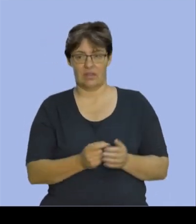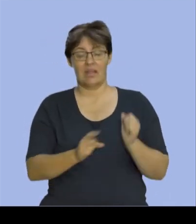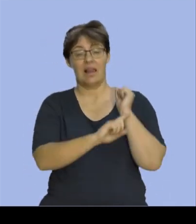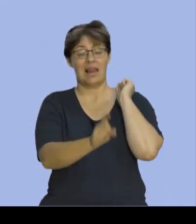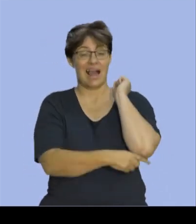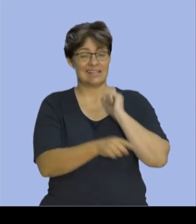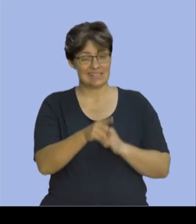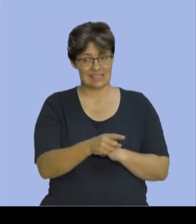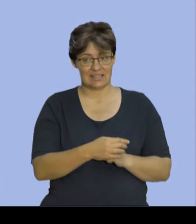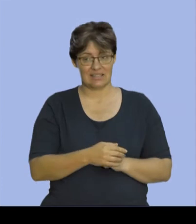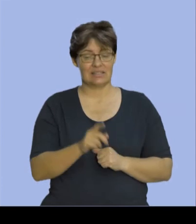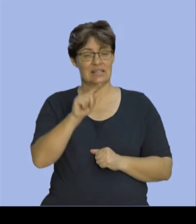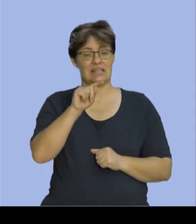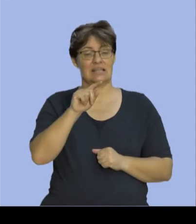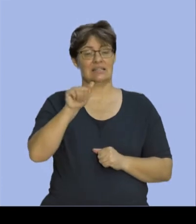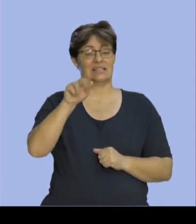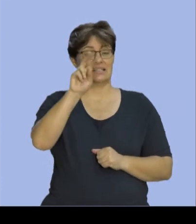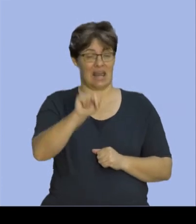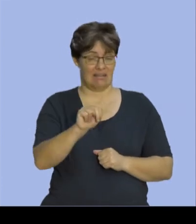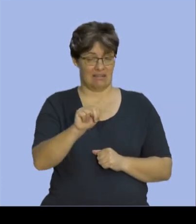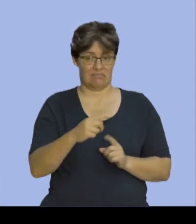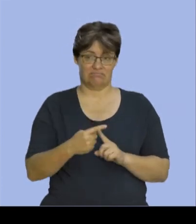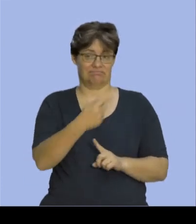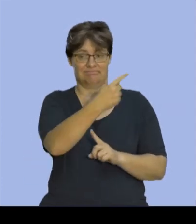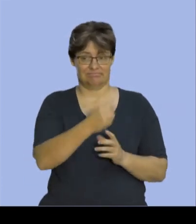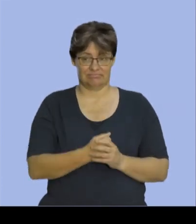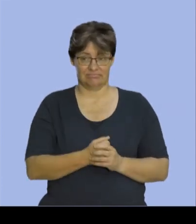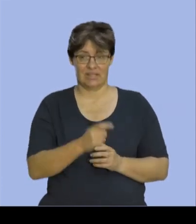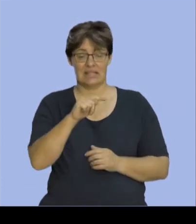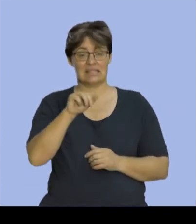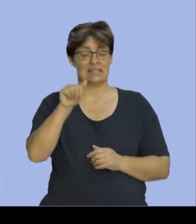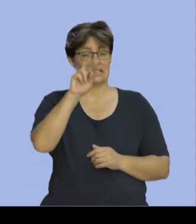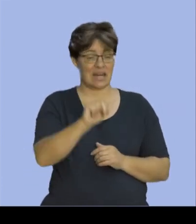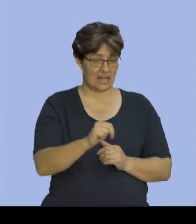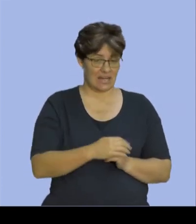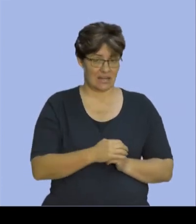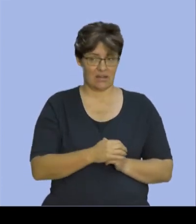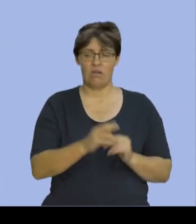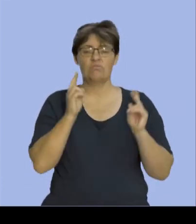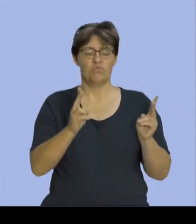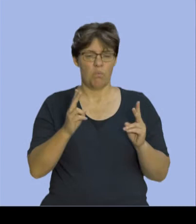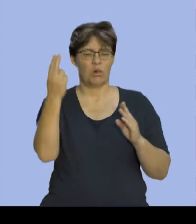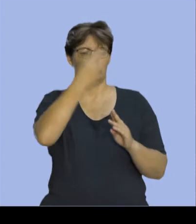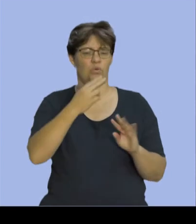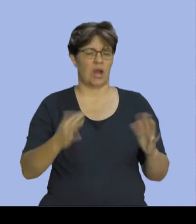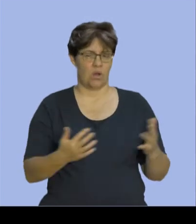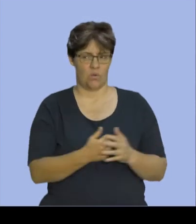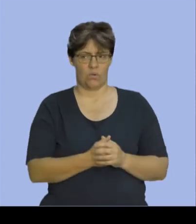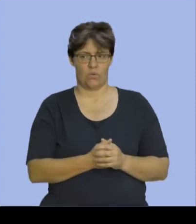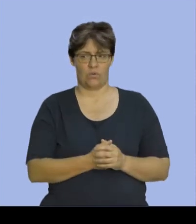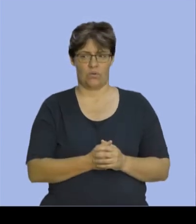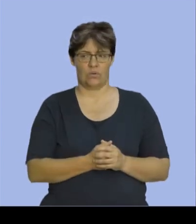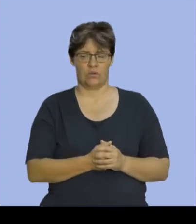And then the last graph will be this one here, which is the tan graph. With the tan graph, it's normally drawn